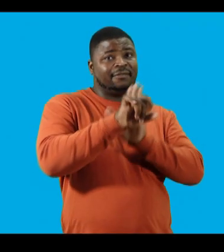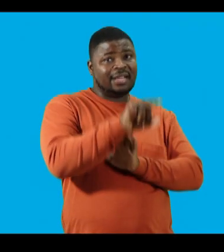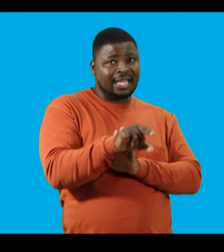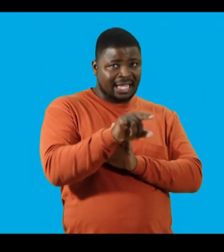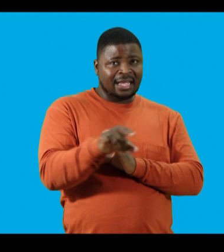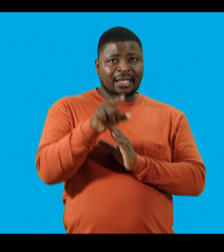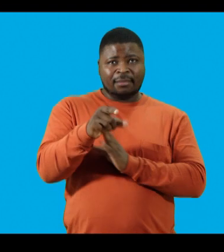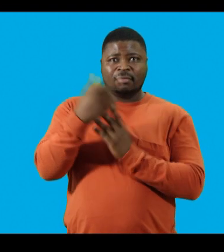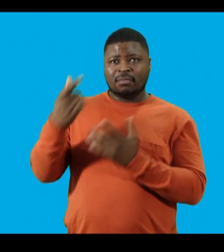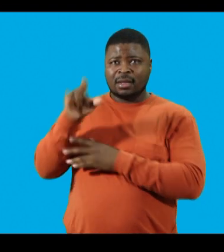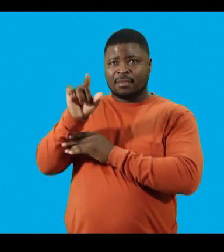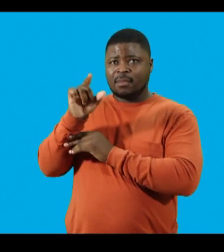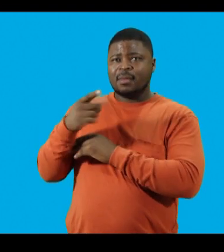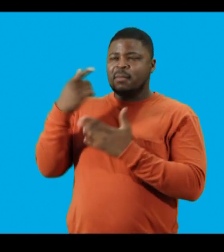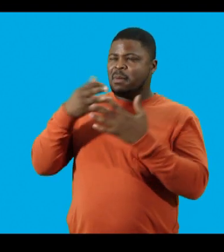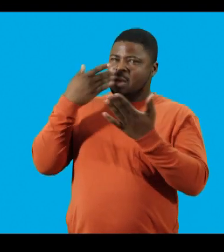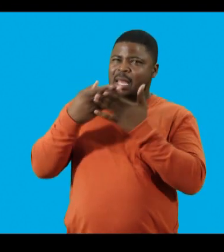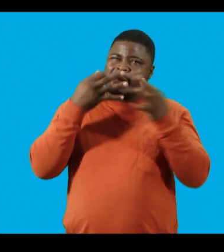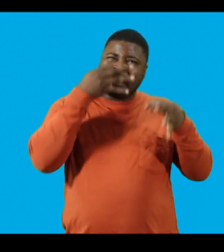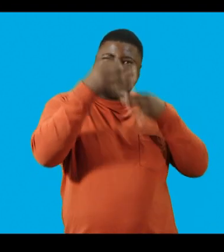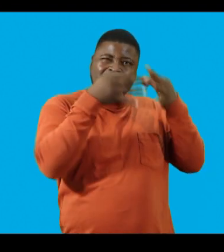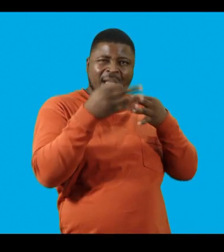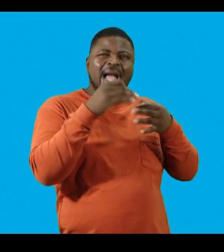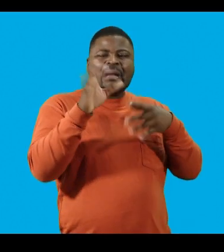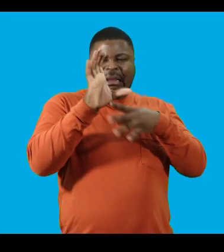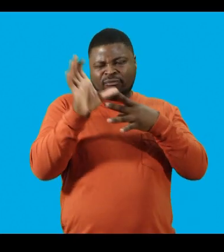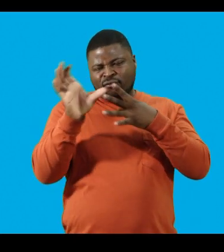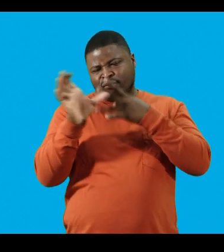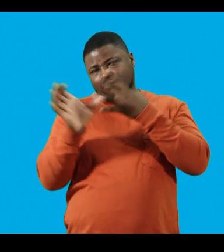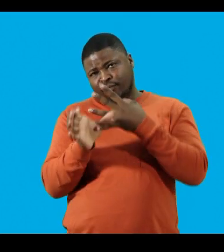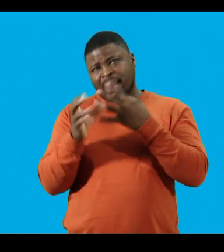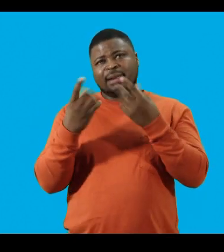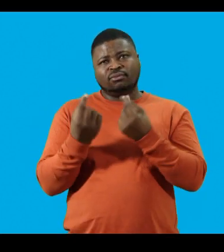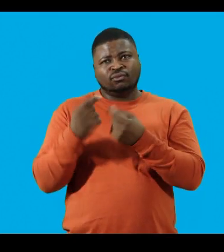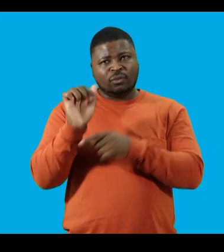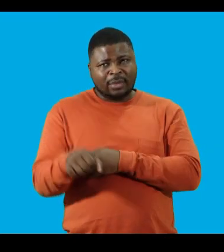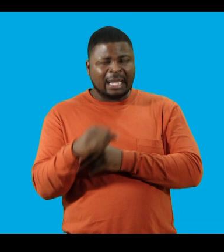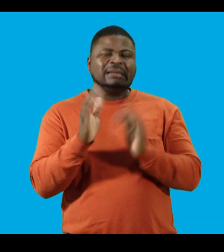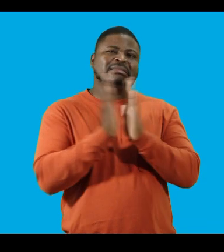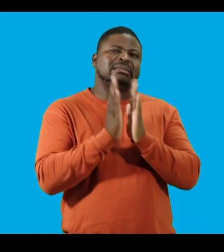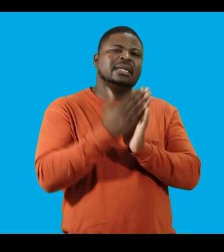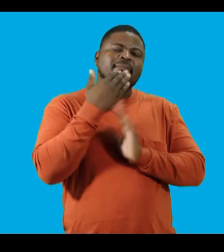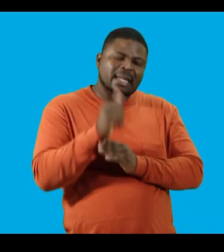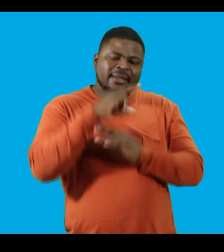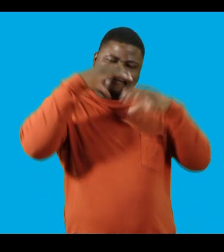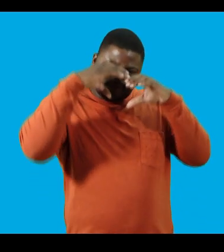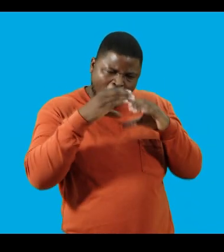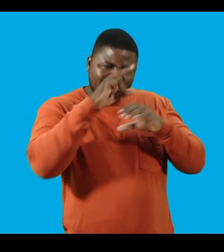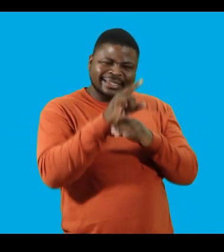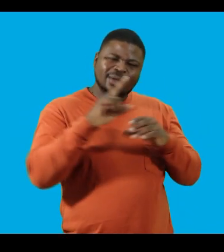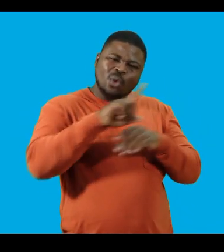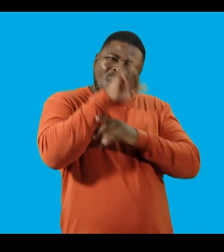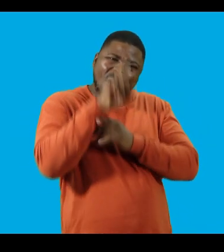identify. It's where you name the essential characteristics, but please pay special attention to